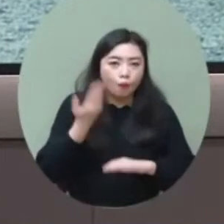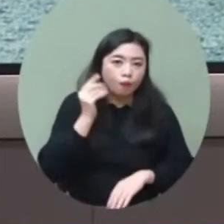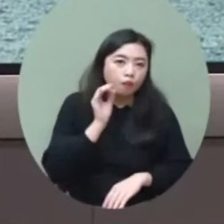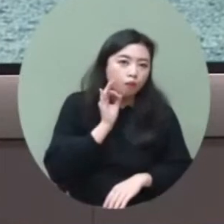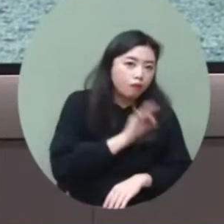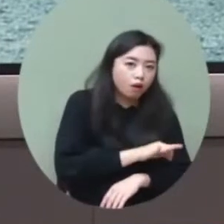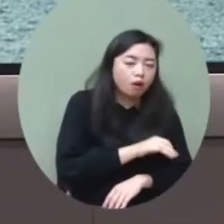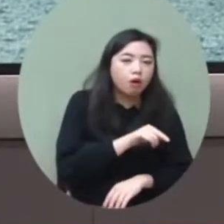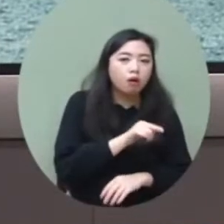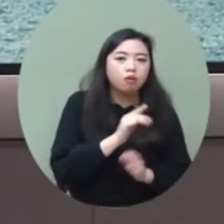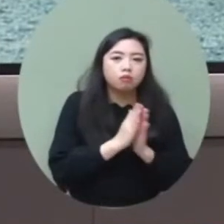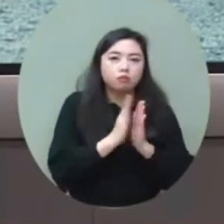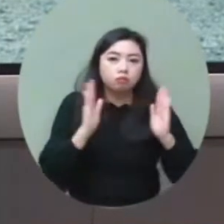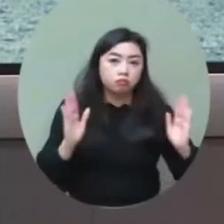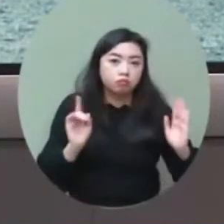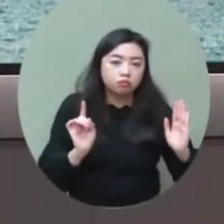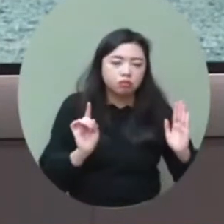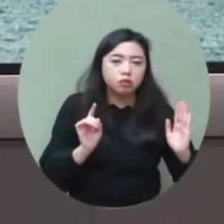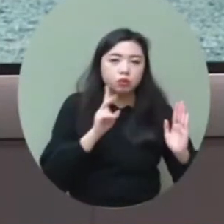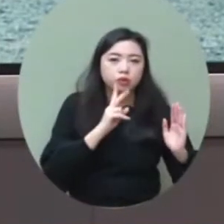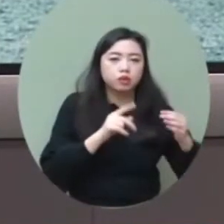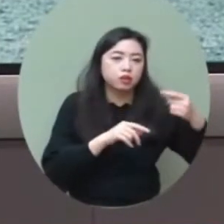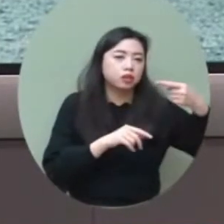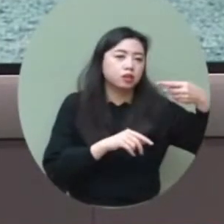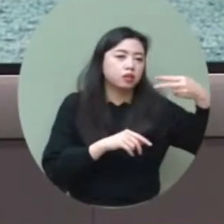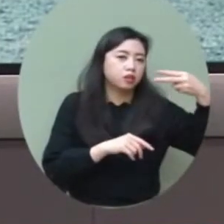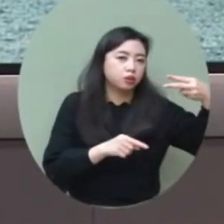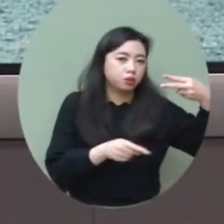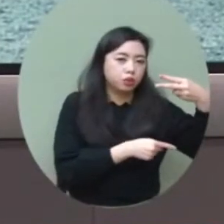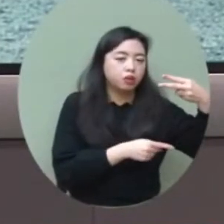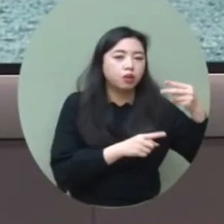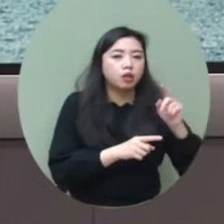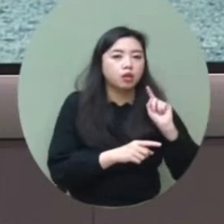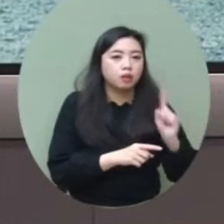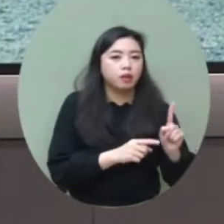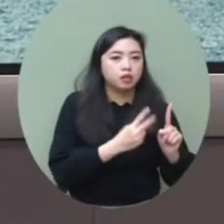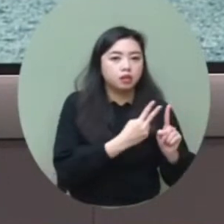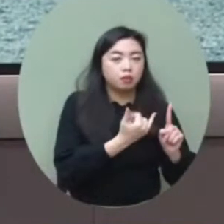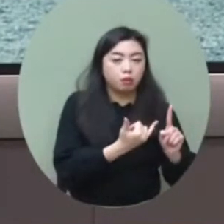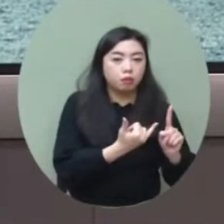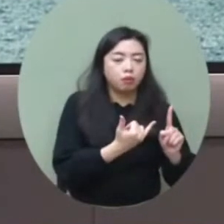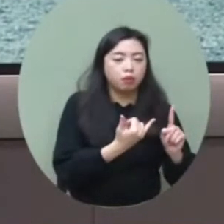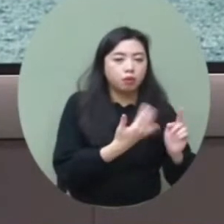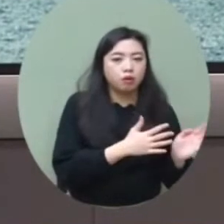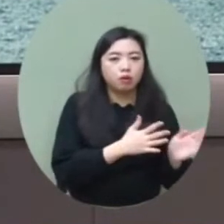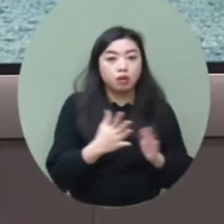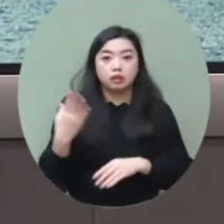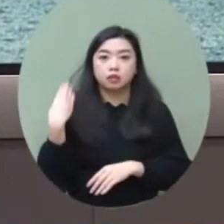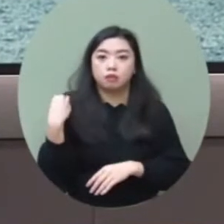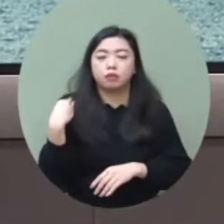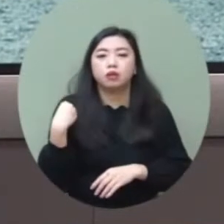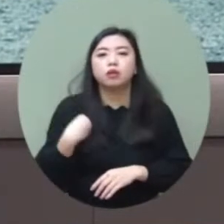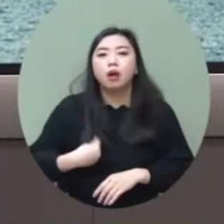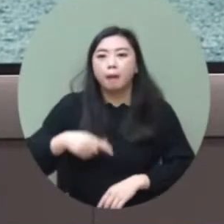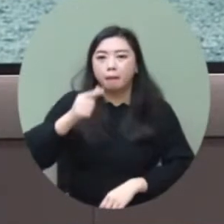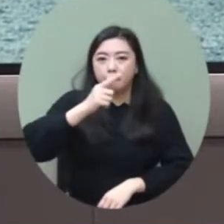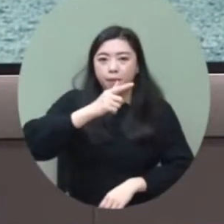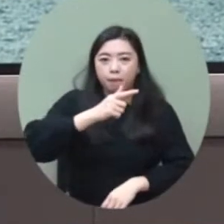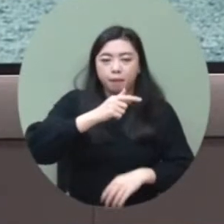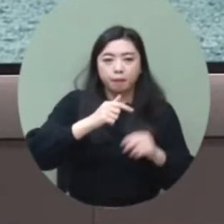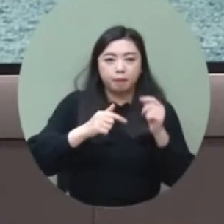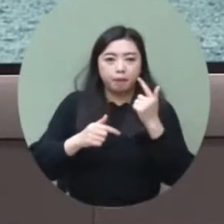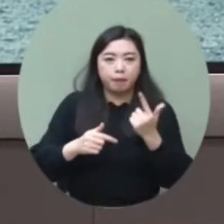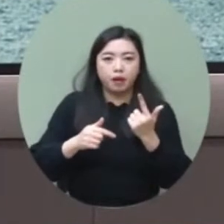on 1st of February is 126, and yesterday is 8013. So it's almost